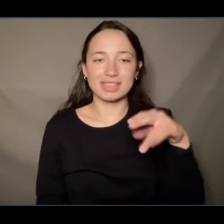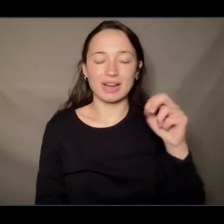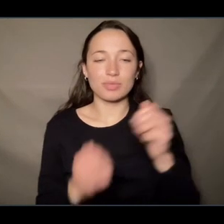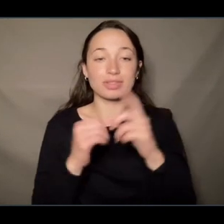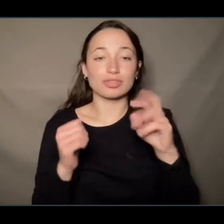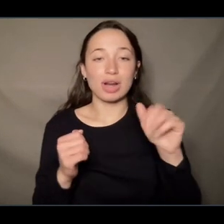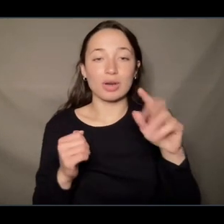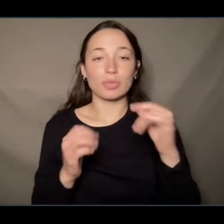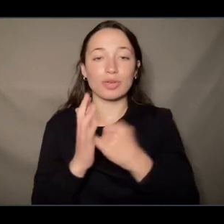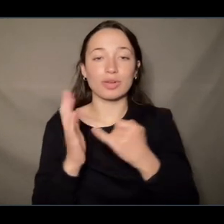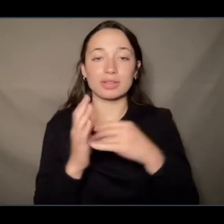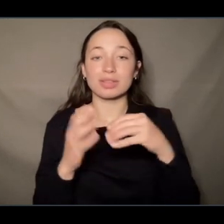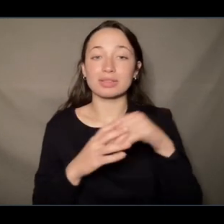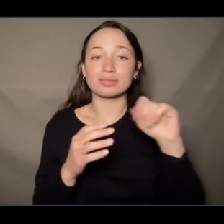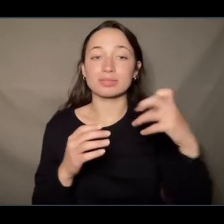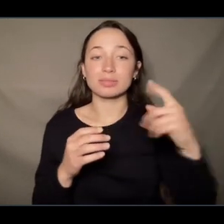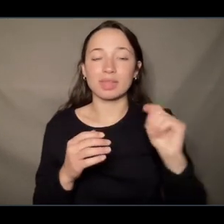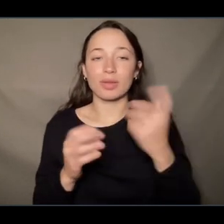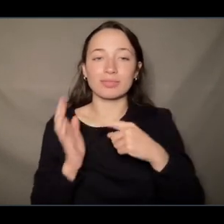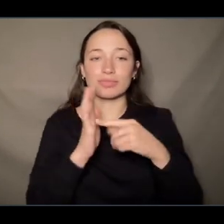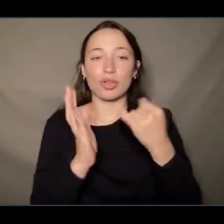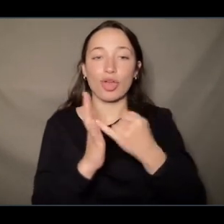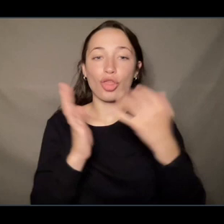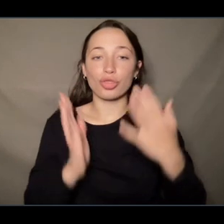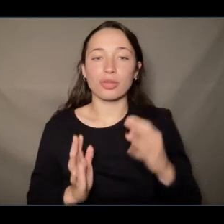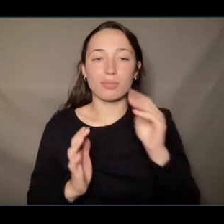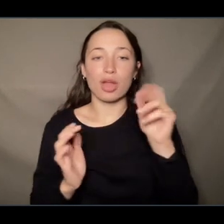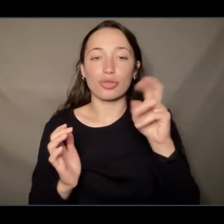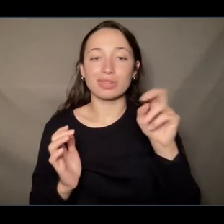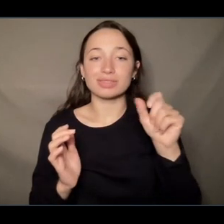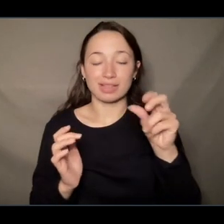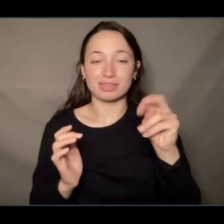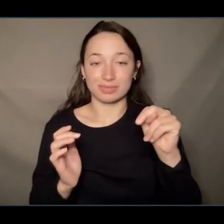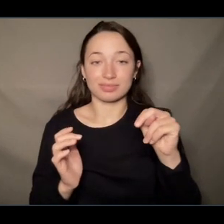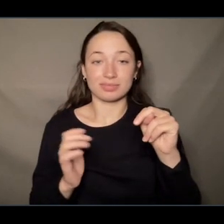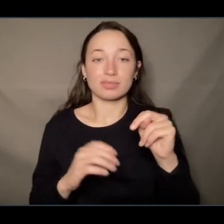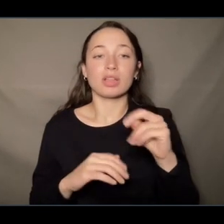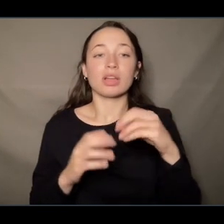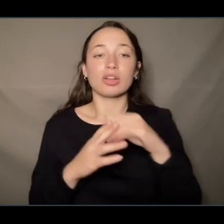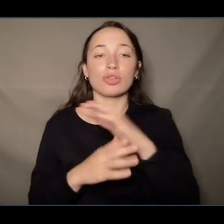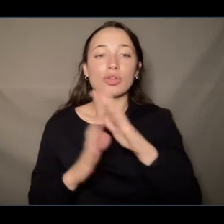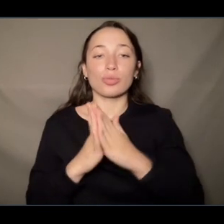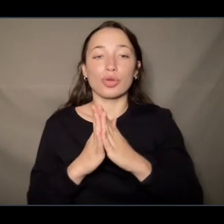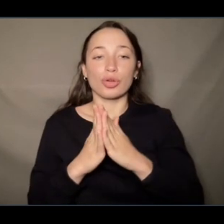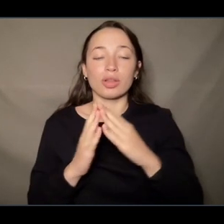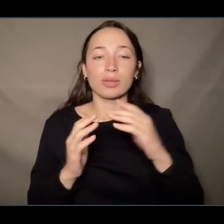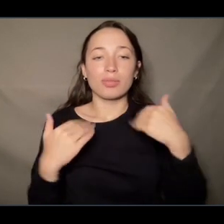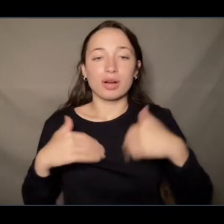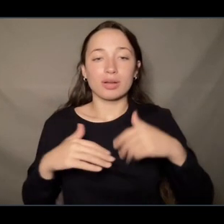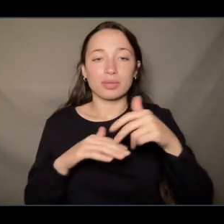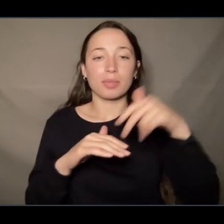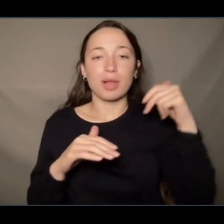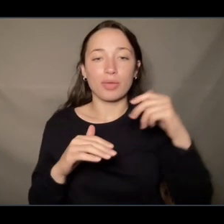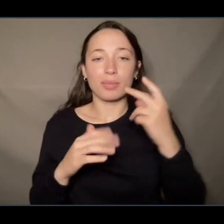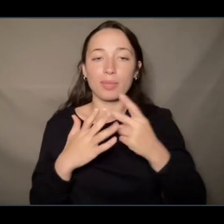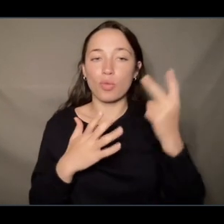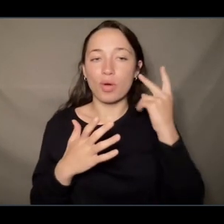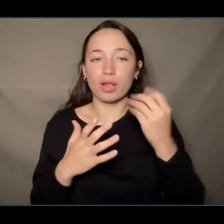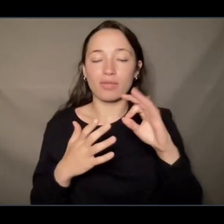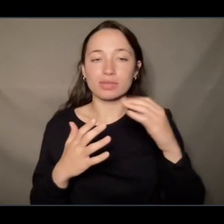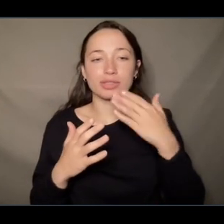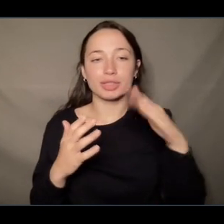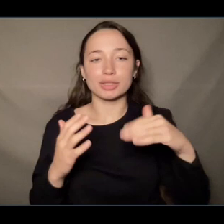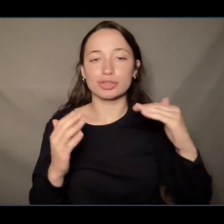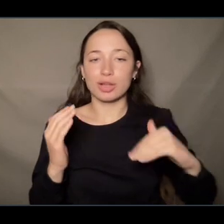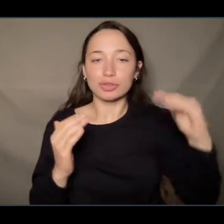Diane McGarry with Dracut Arts. In September, our featured author is Maureen Stanton. In her latest book, Body Leaping Backwards,